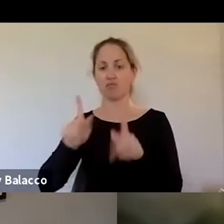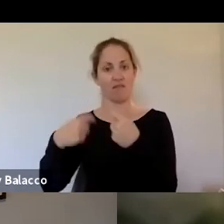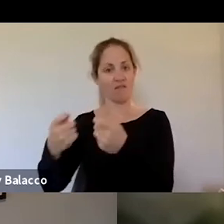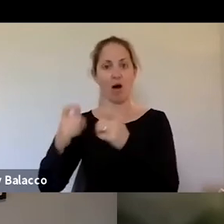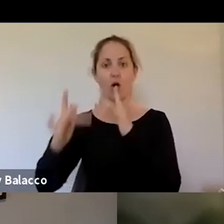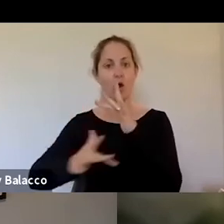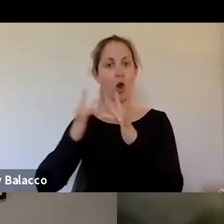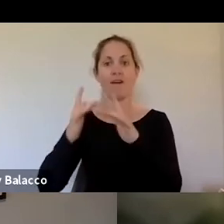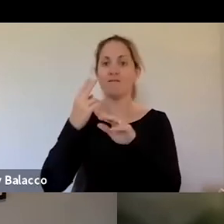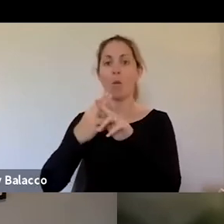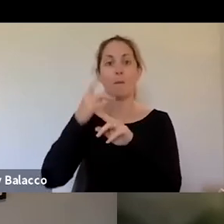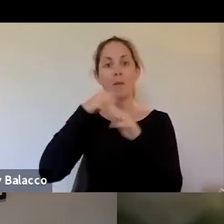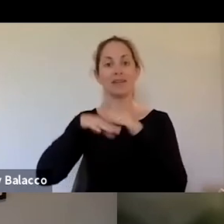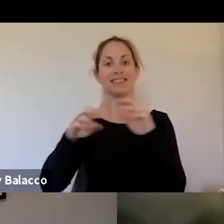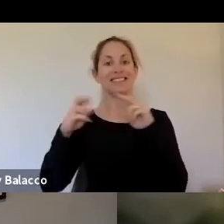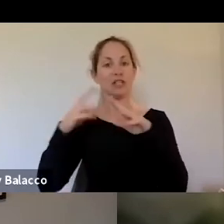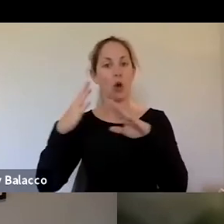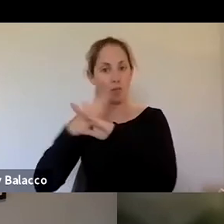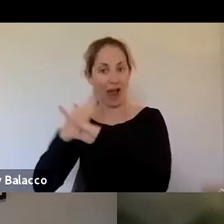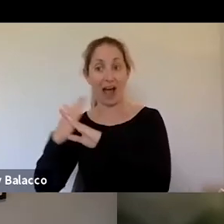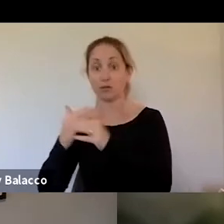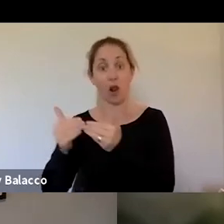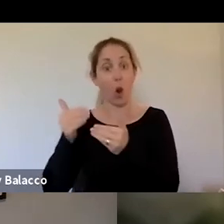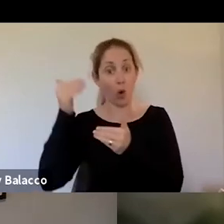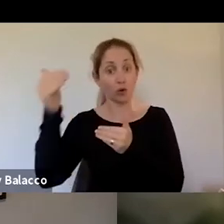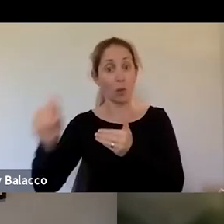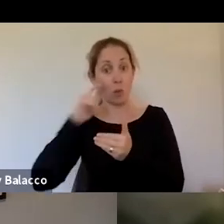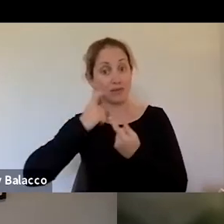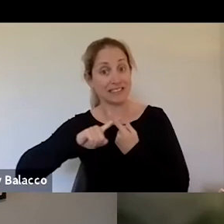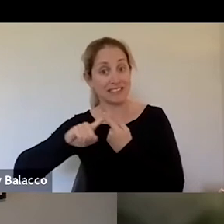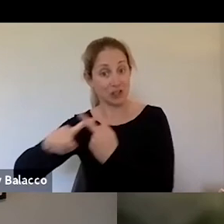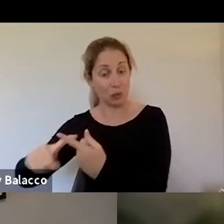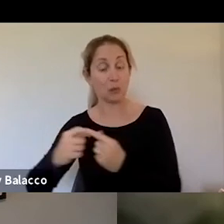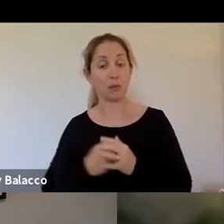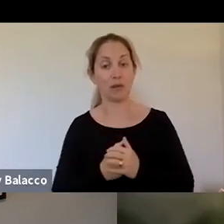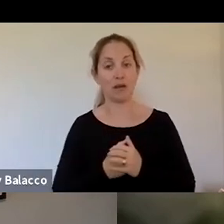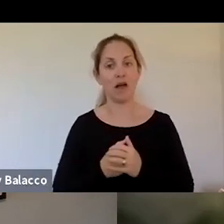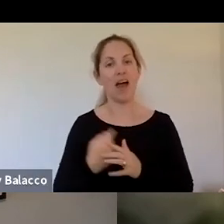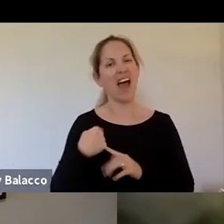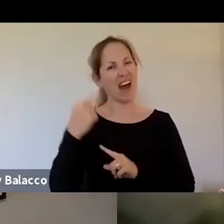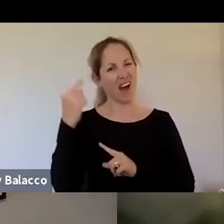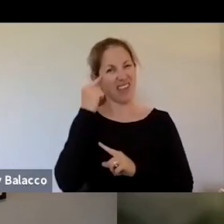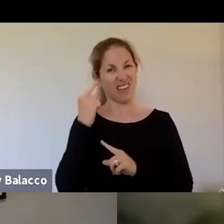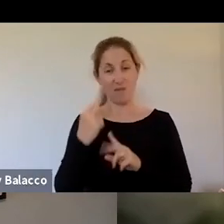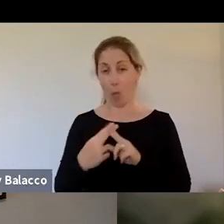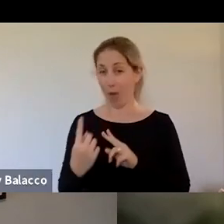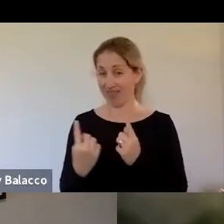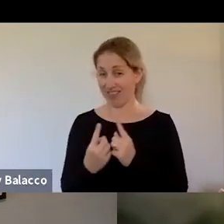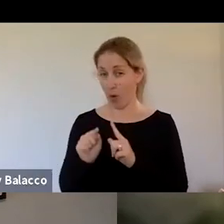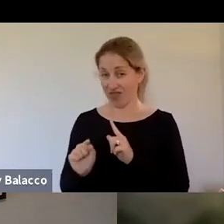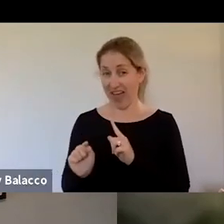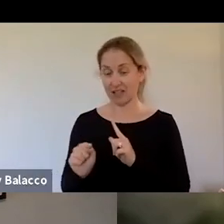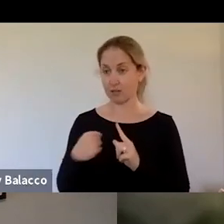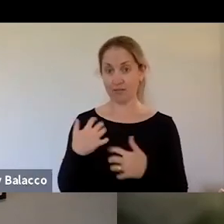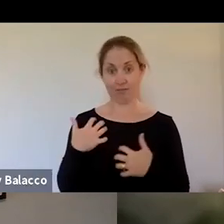the Opera House in the longer term. And I guess just on one last thing on that, Tandi, I'm really looking forward to seeing some of the